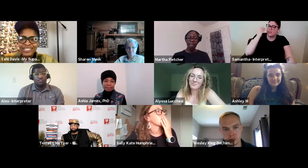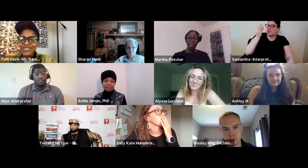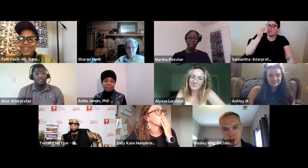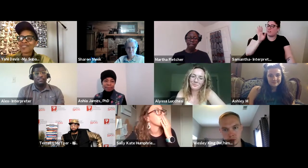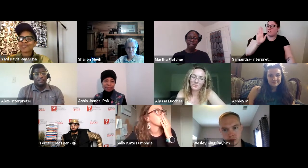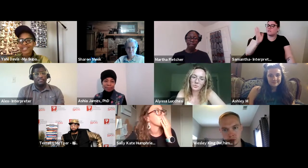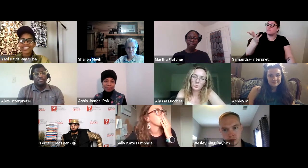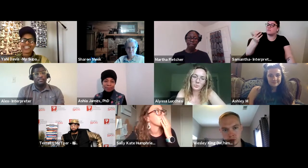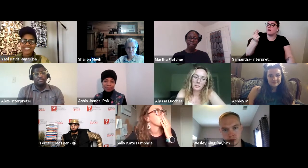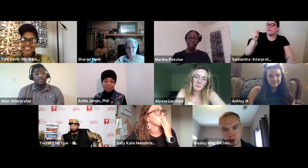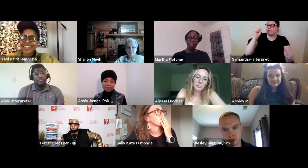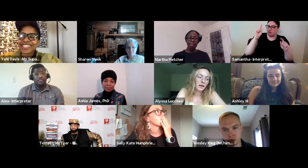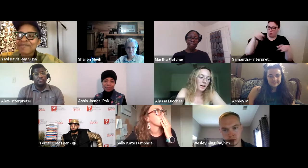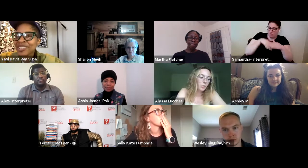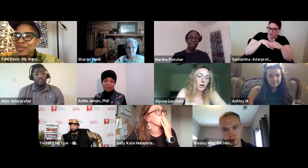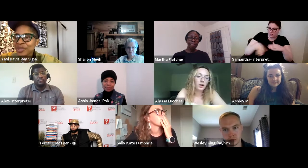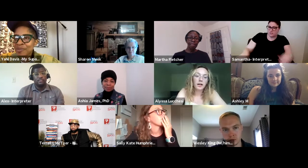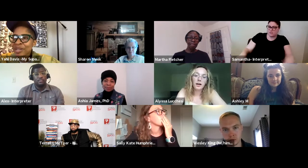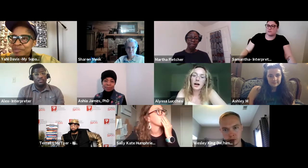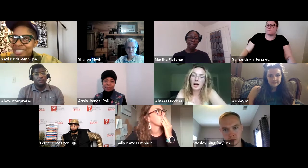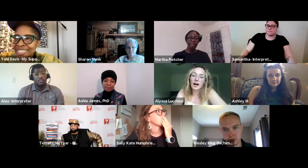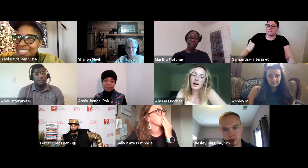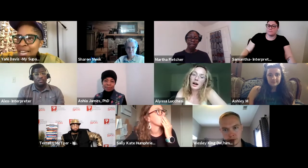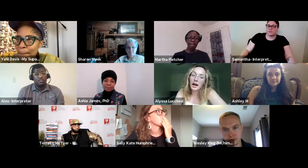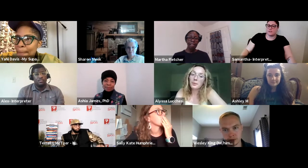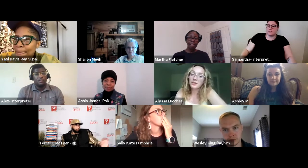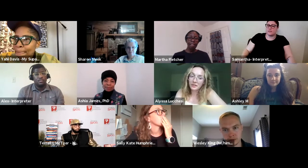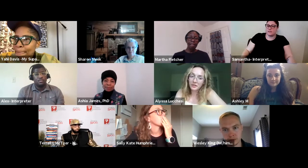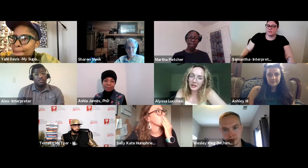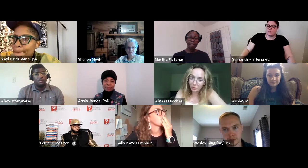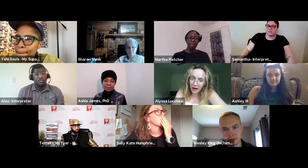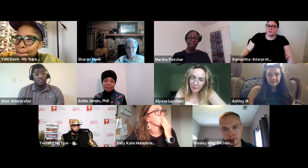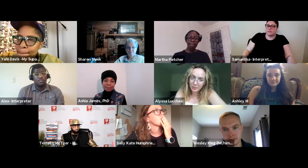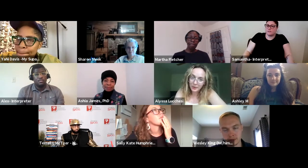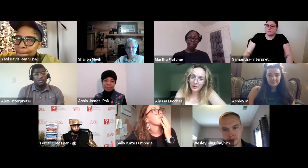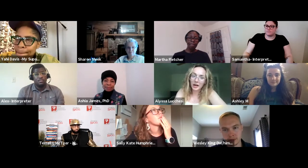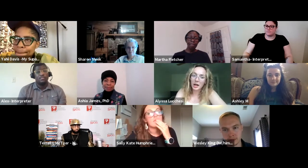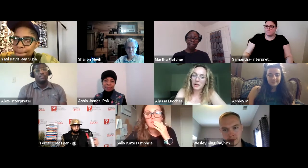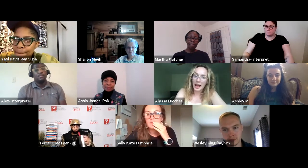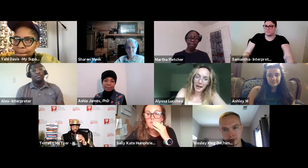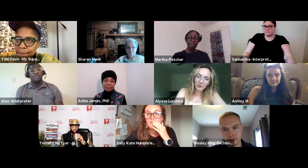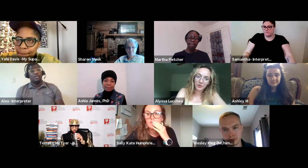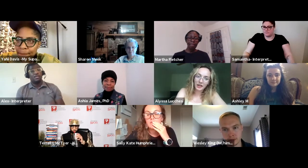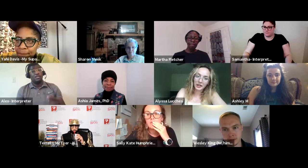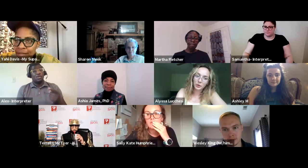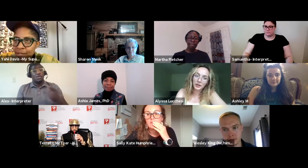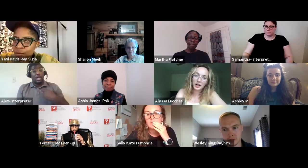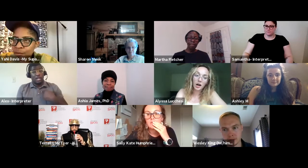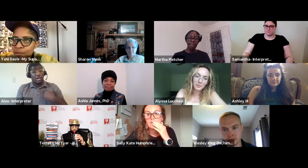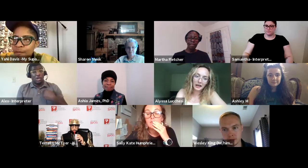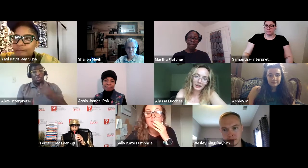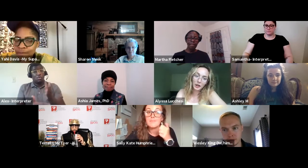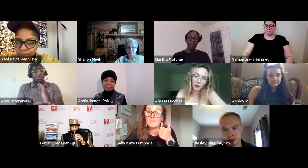out and do right away? Yeah, to make the world a better place. I will definitely drop a couple apps that you